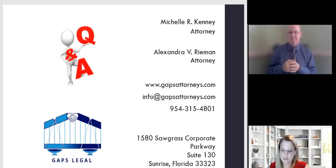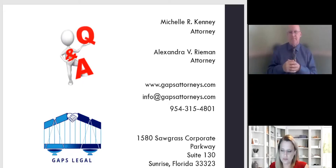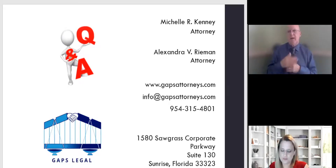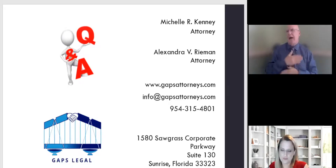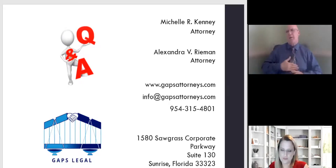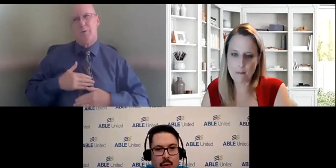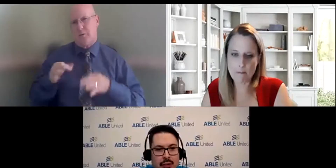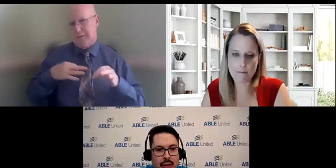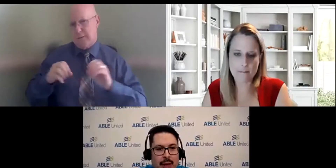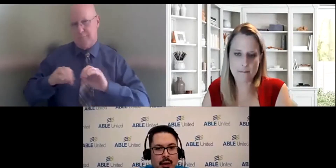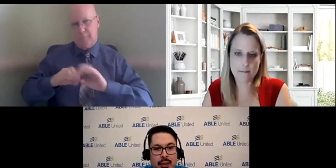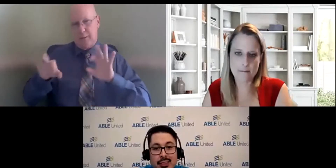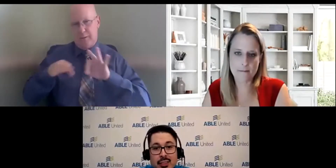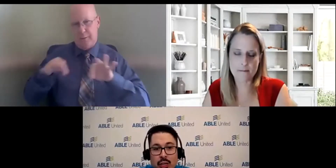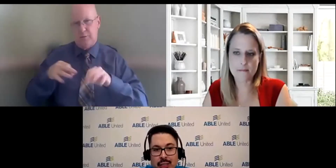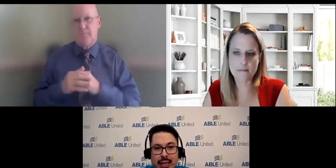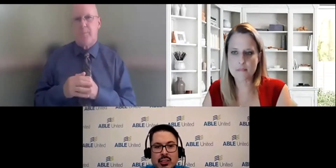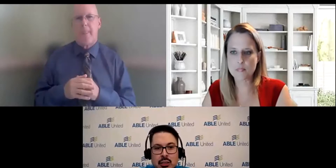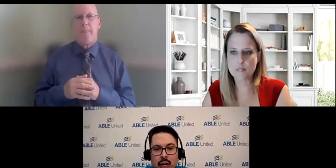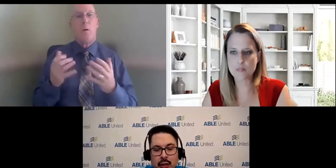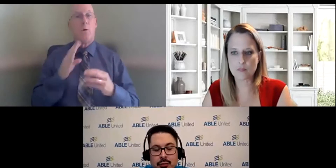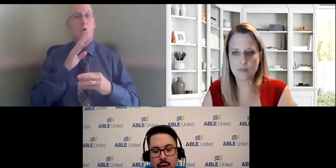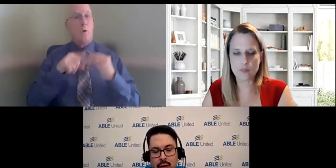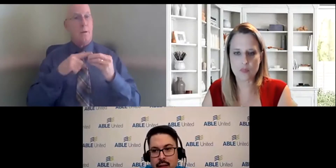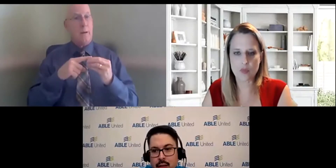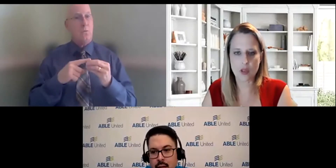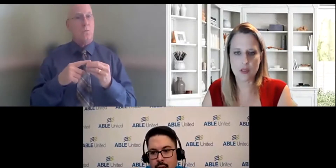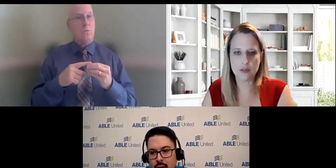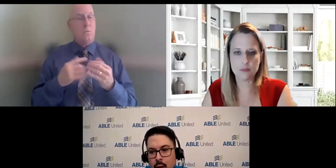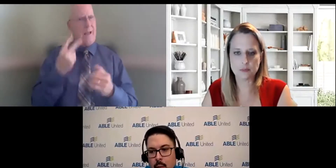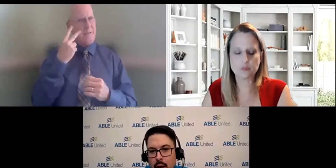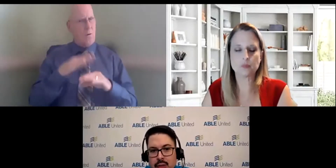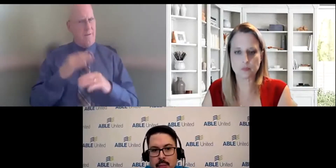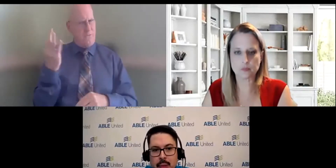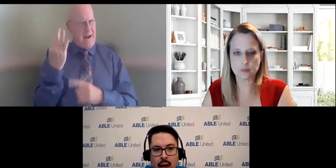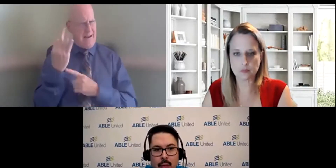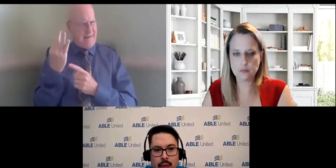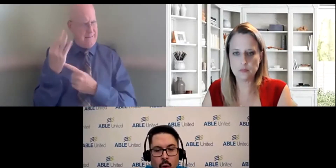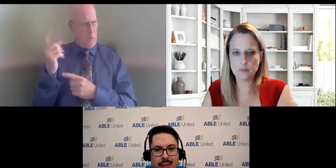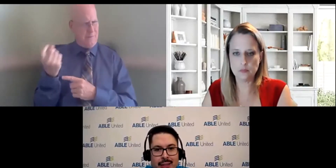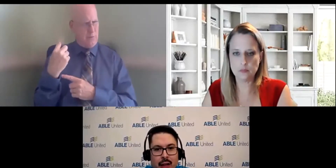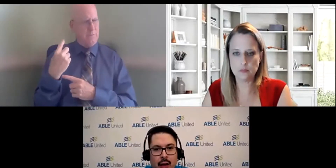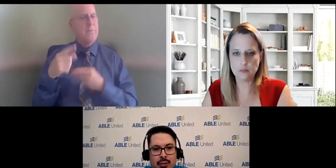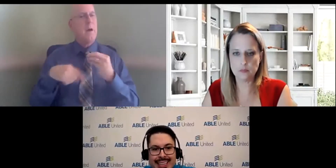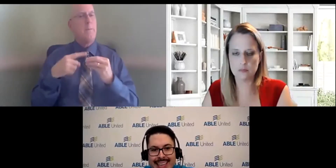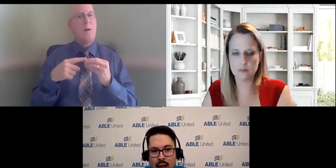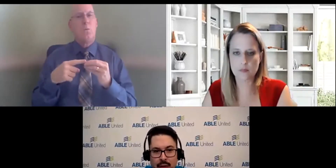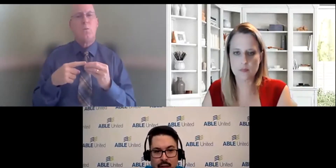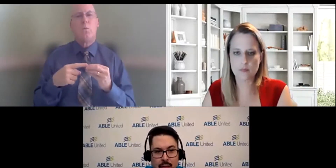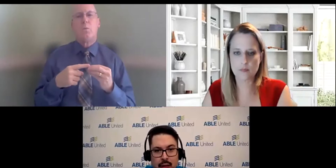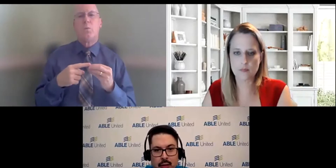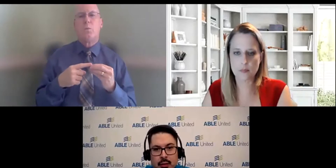appreciate that. Something I want to talk about, and this is a question I actually got on Friday, was about the whole idea of